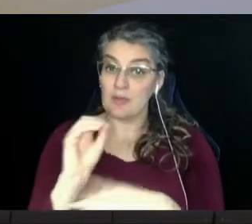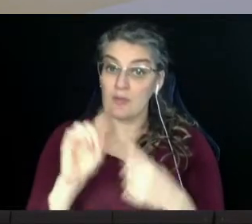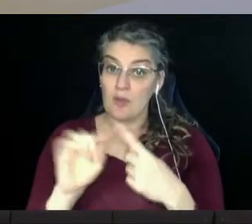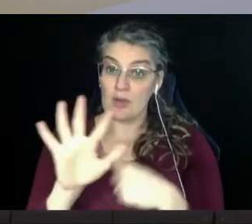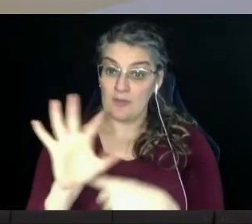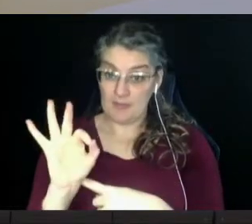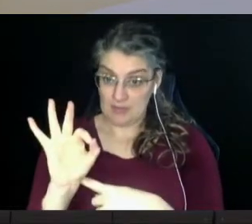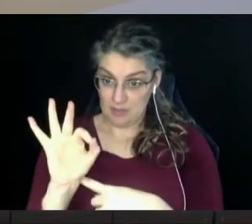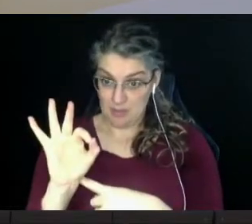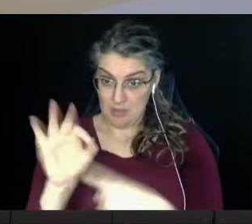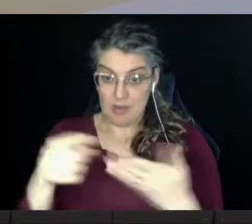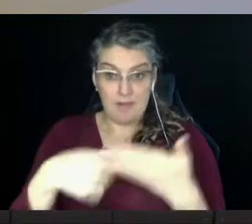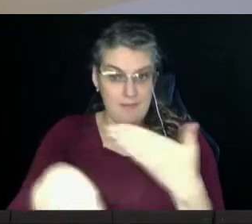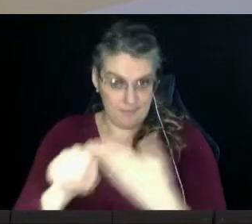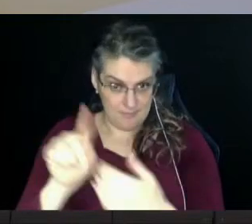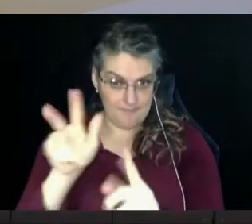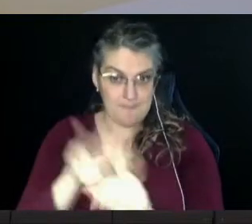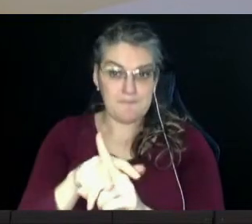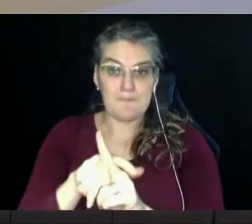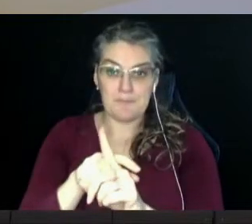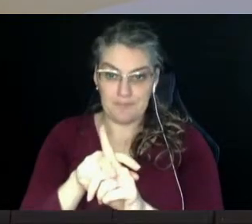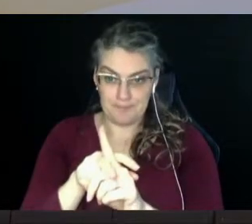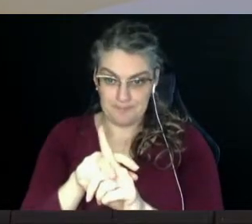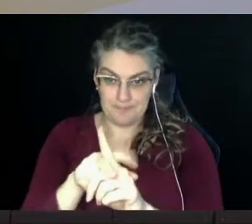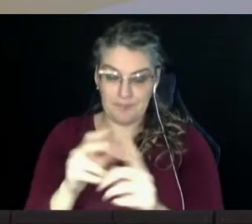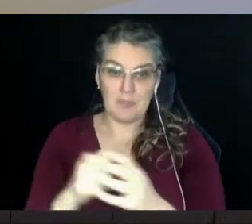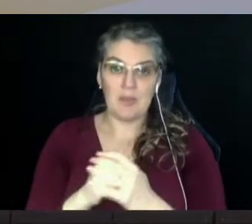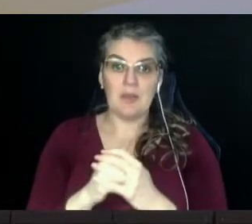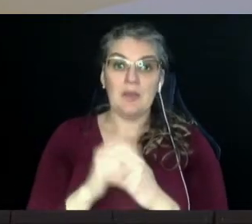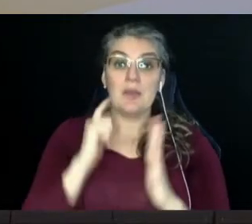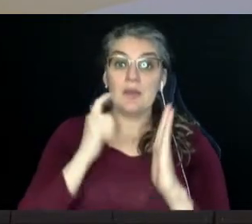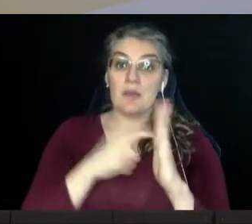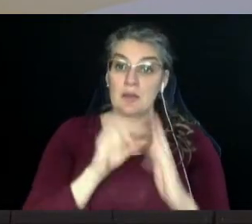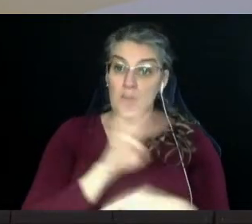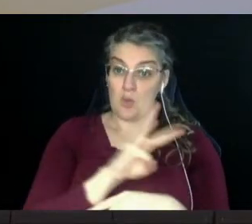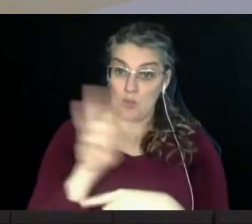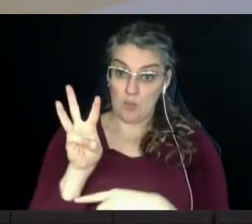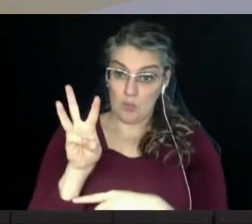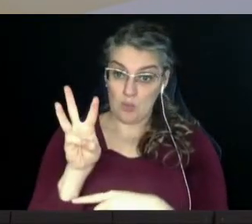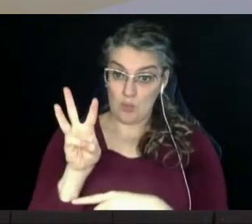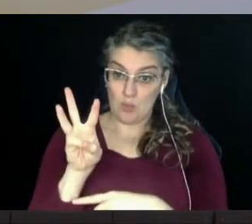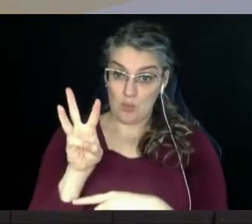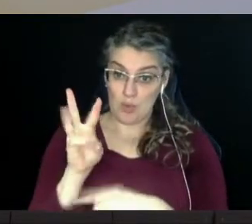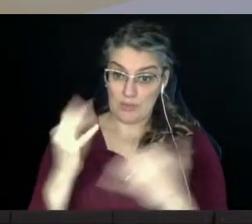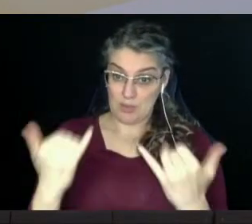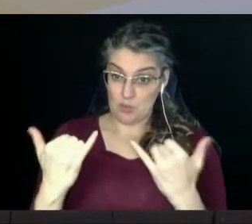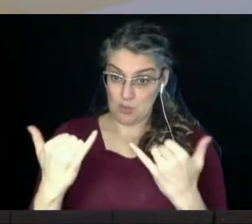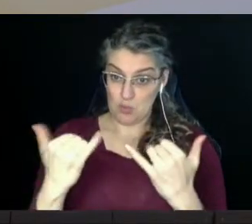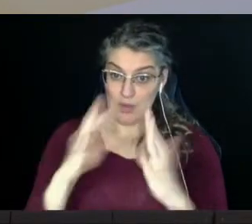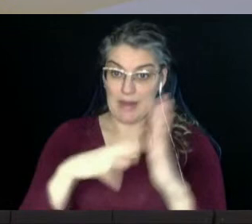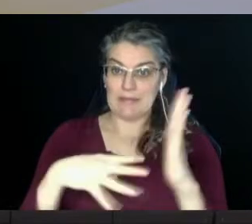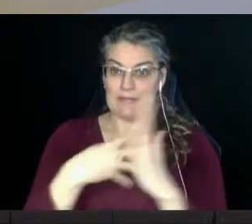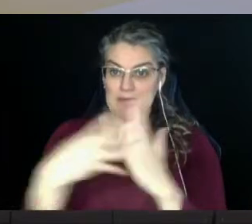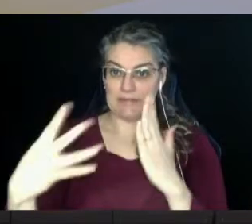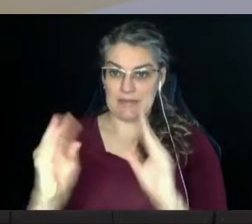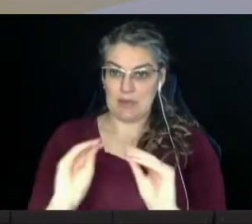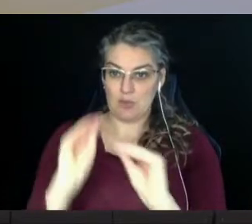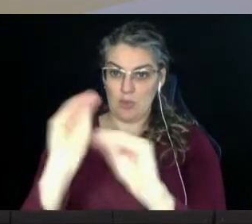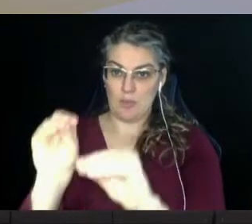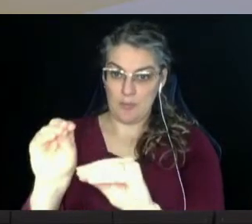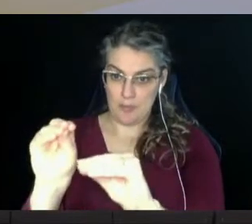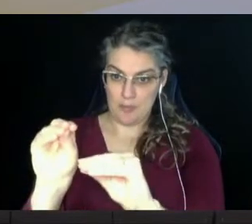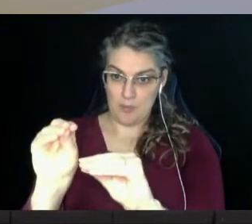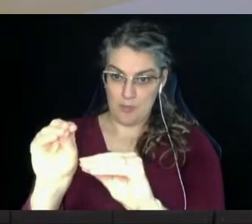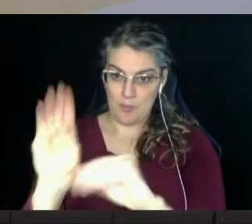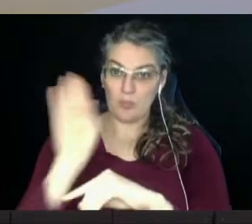59. On the website today, there will be an outline of the schedule as we go forward. So as I mentioned, next